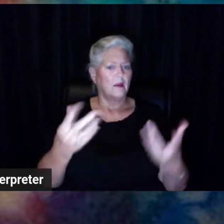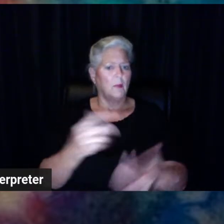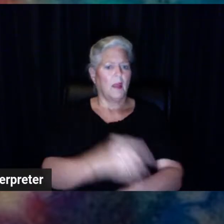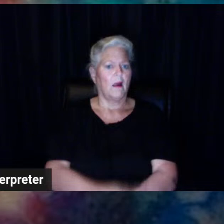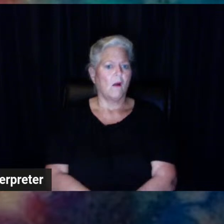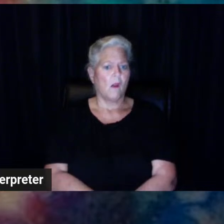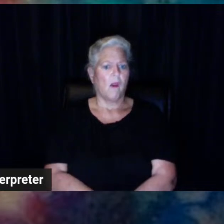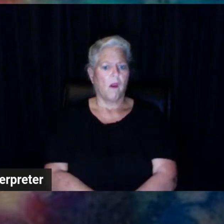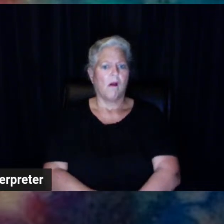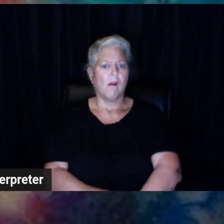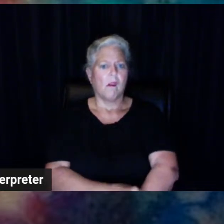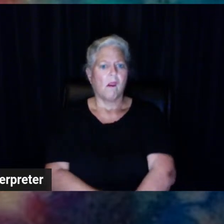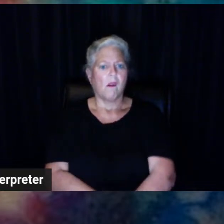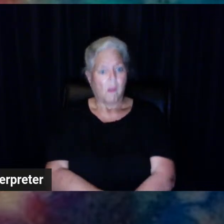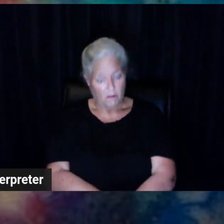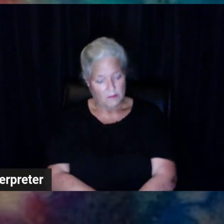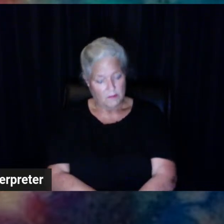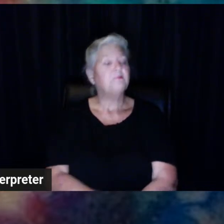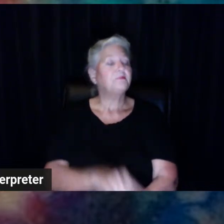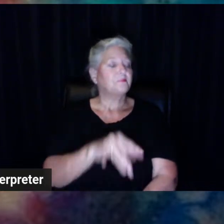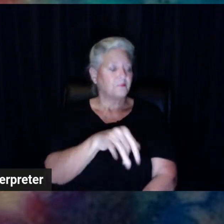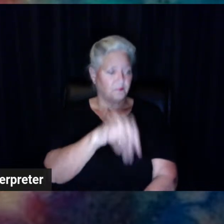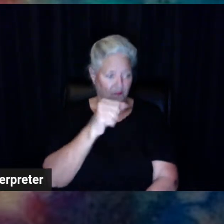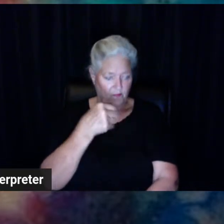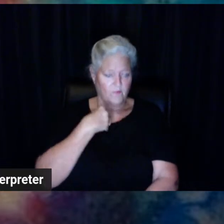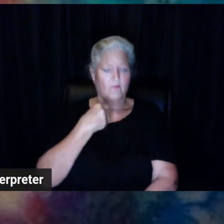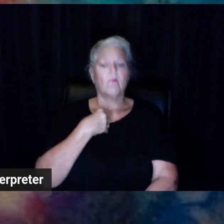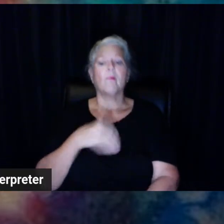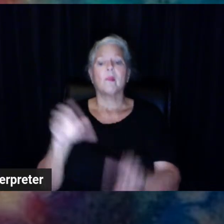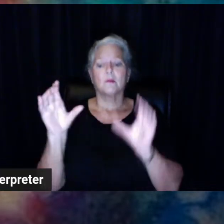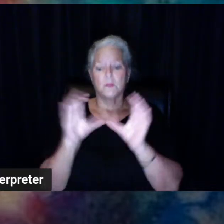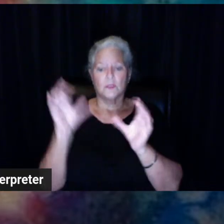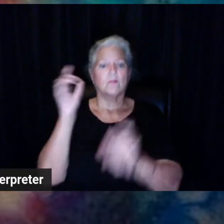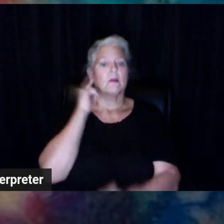a certified deaf interpreter,